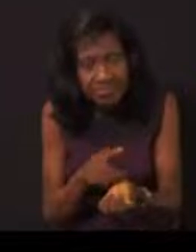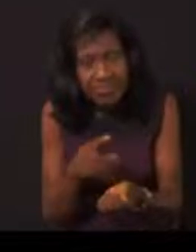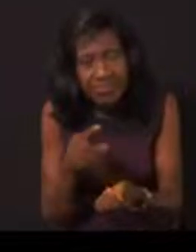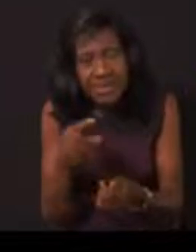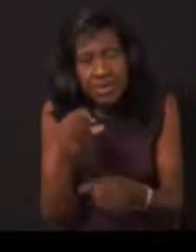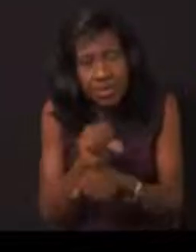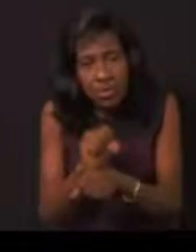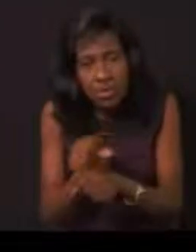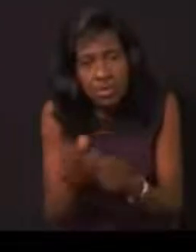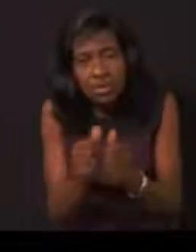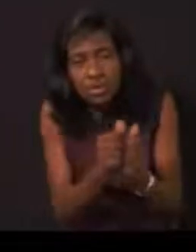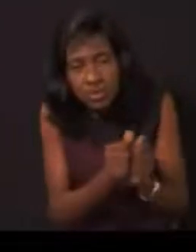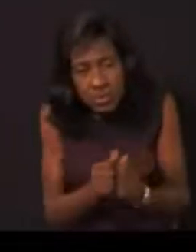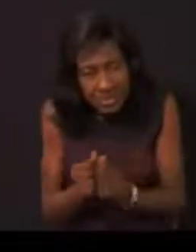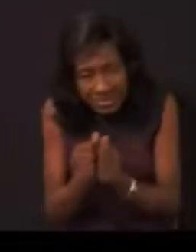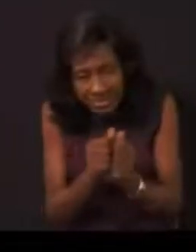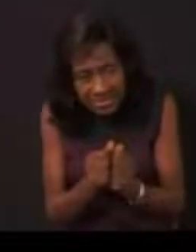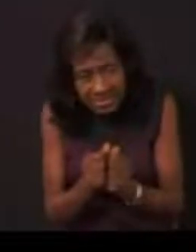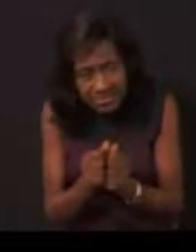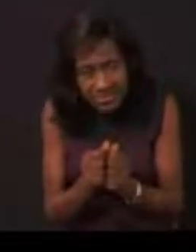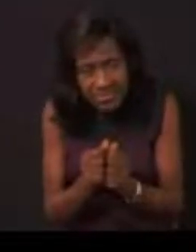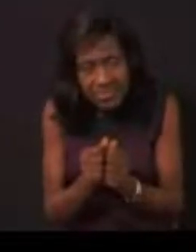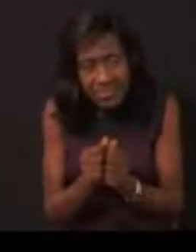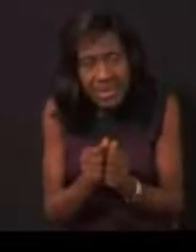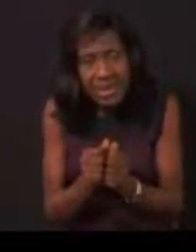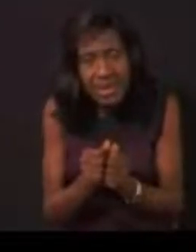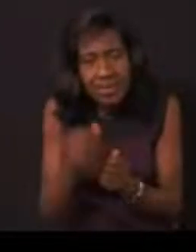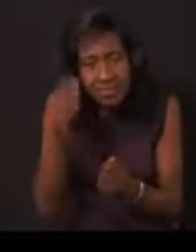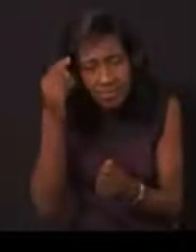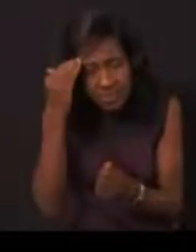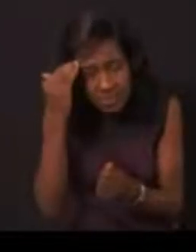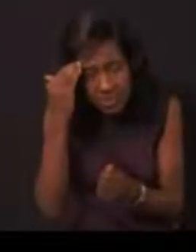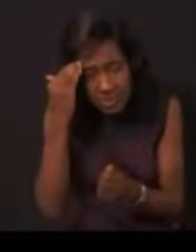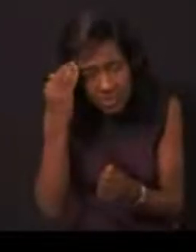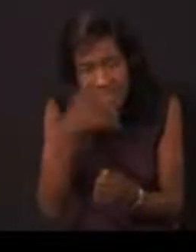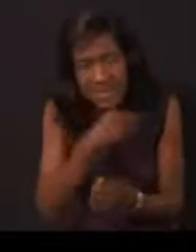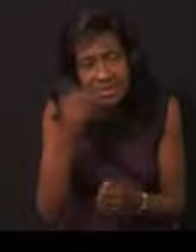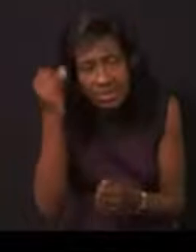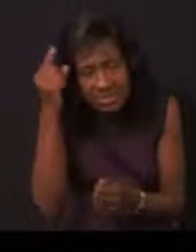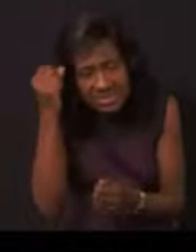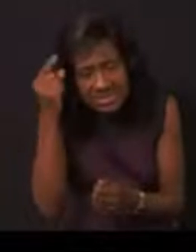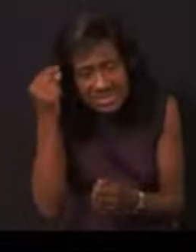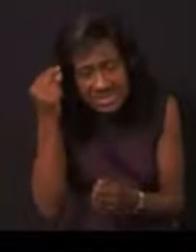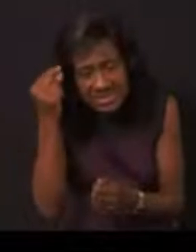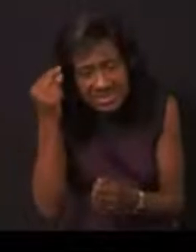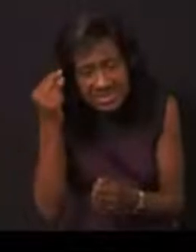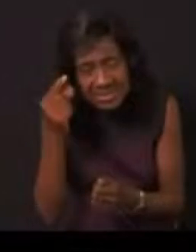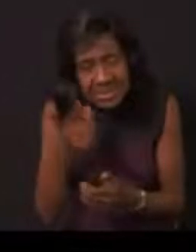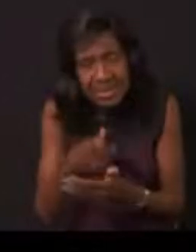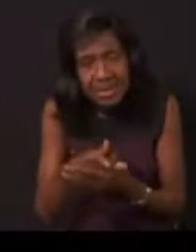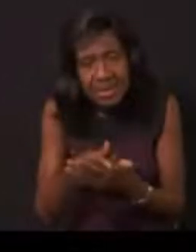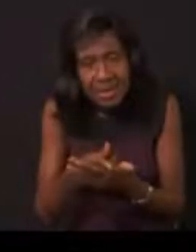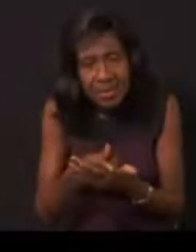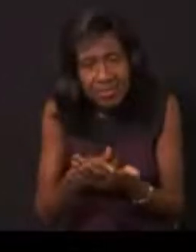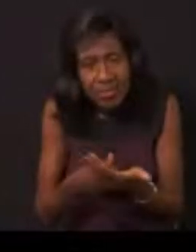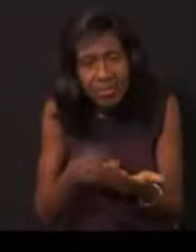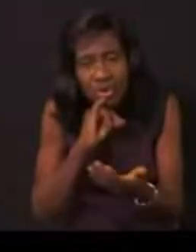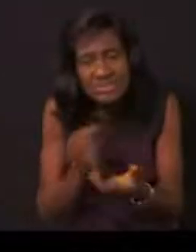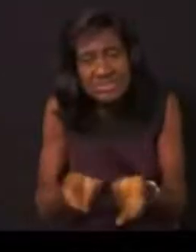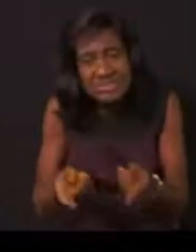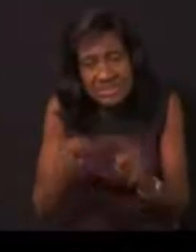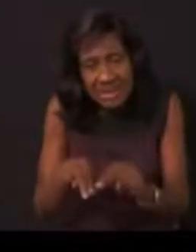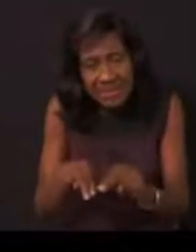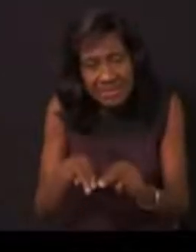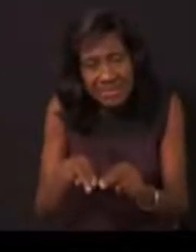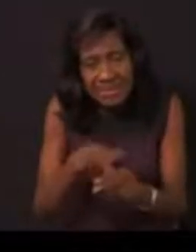on new scientific information about COVID. And I can tell you, each and every one of you, that almost change on a daily basis. We